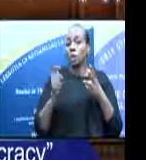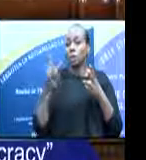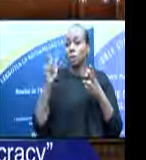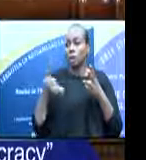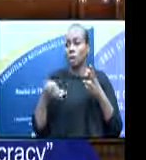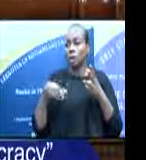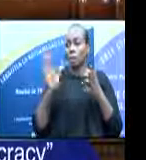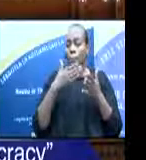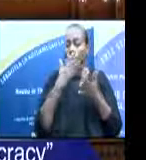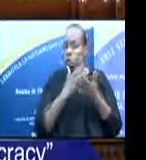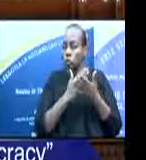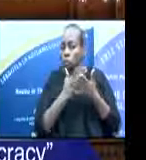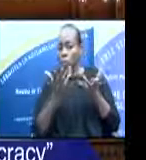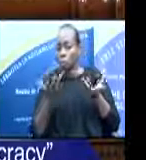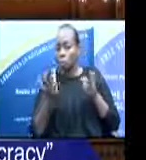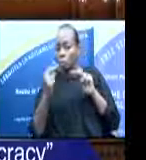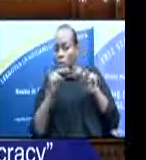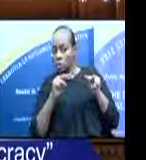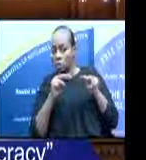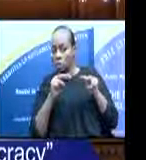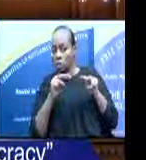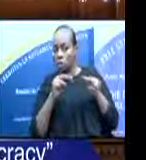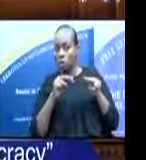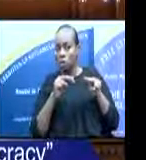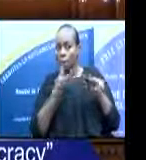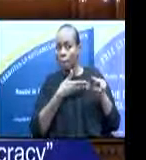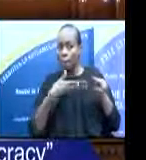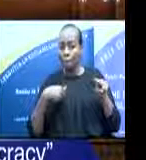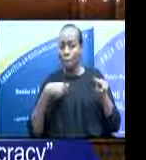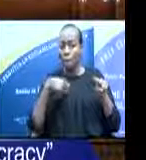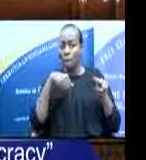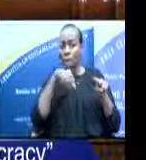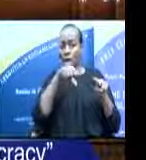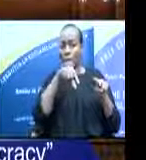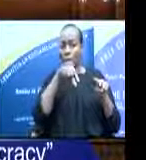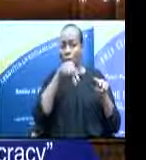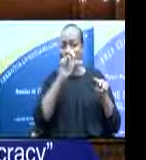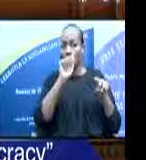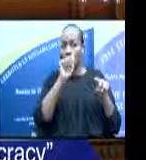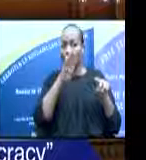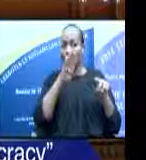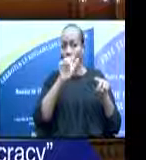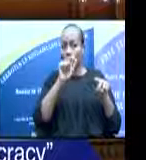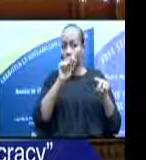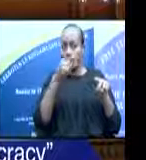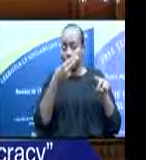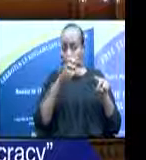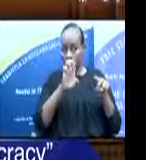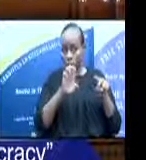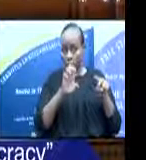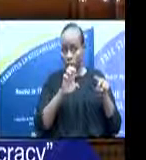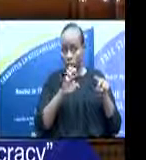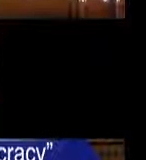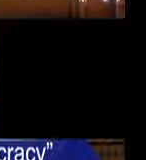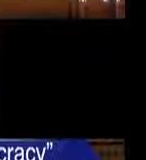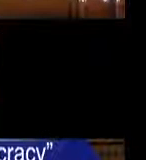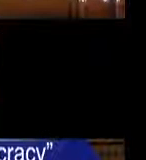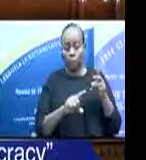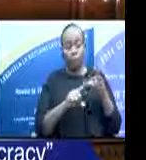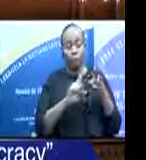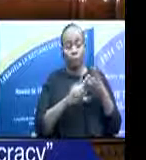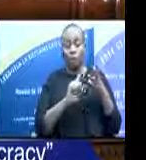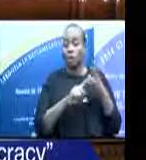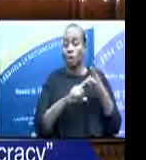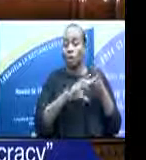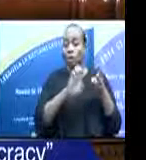I don't know whether, Madam Speaker, you see what is Mekabat is busy doing. Thirdly, Madam Speaker, the EFF will